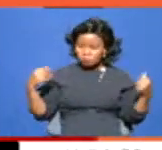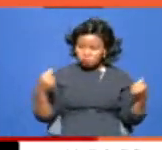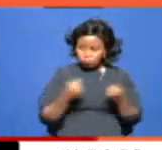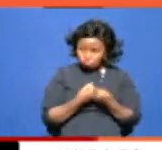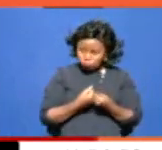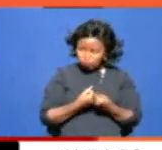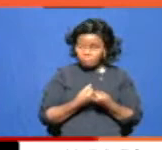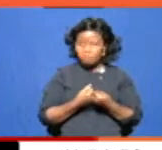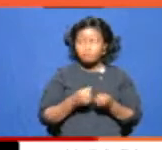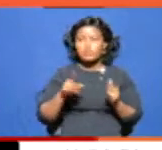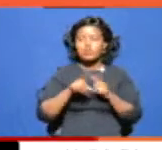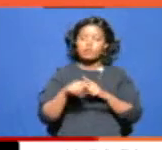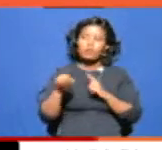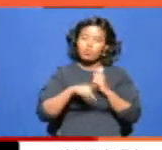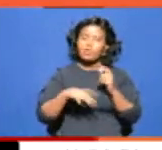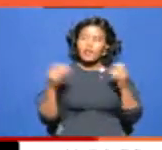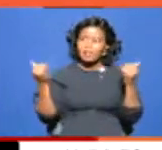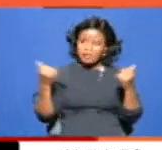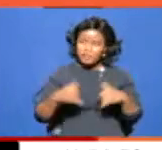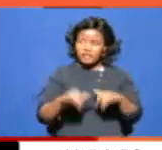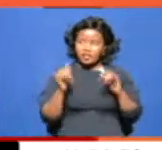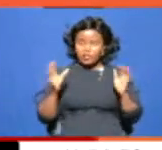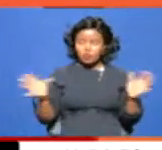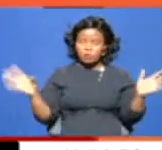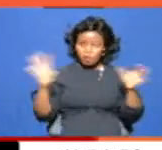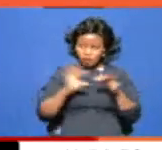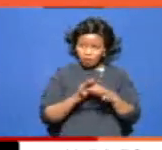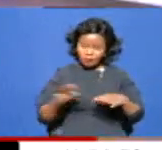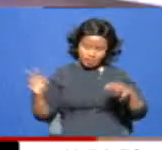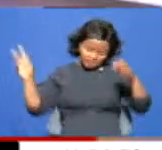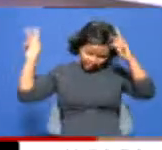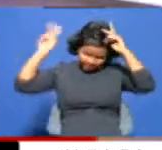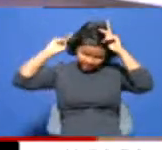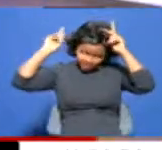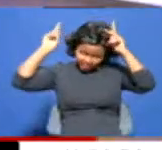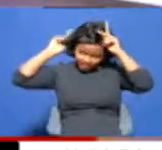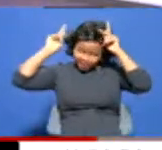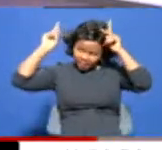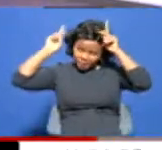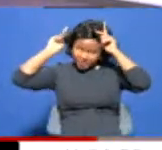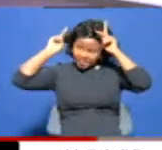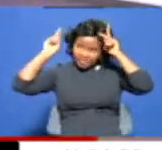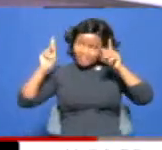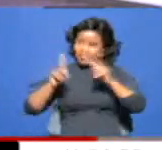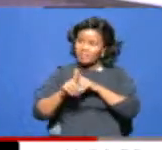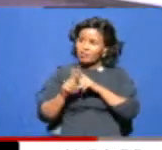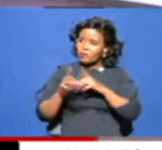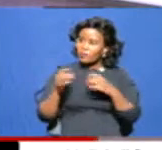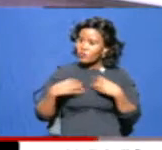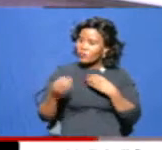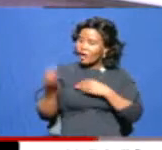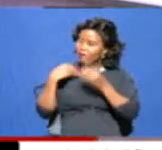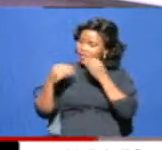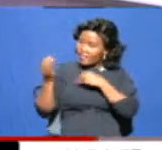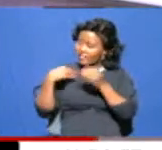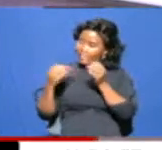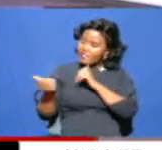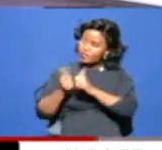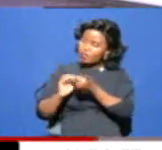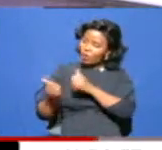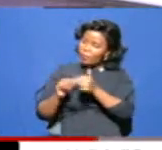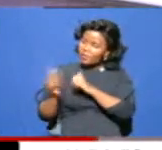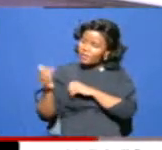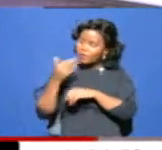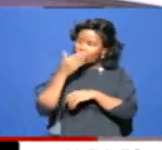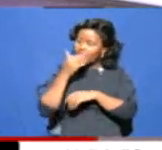are trying to incorporate. Think Omega, right? Maybe we should have an eating competition since it's in Luyaland. Mm-hmm. But